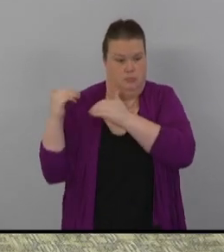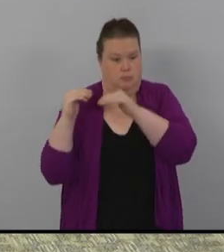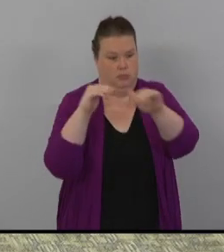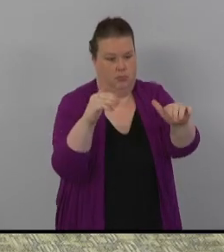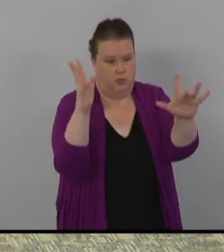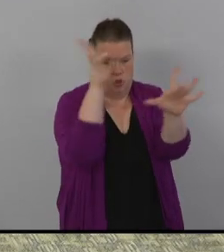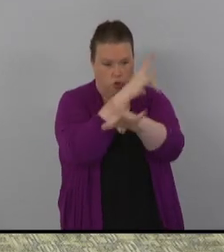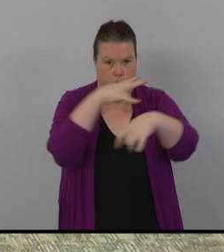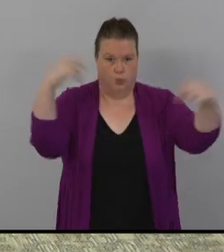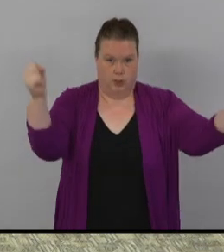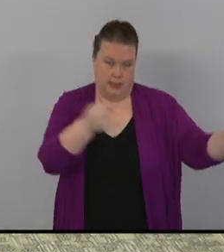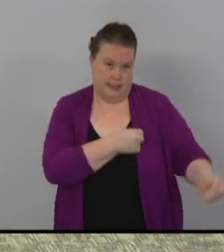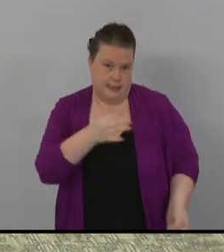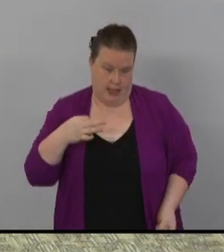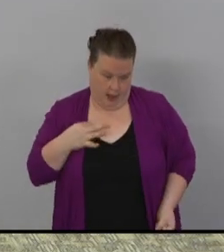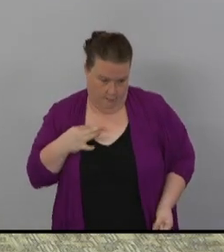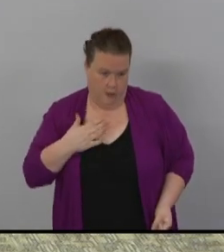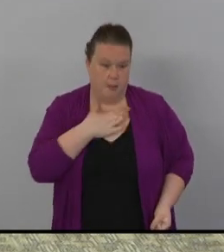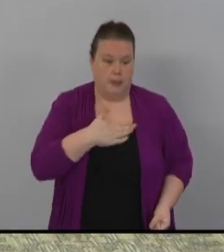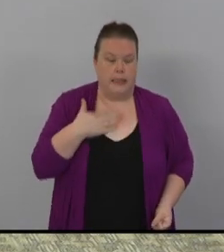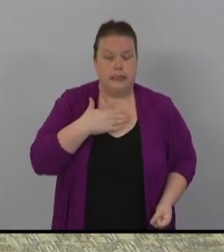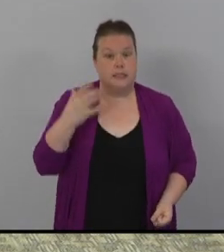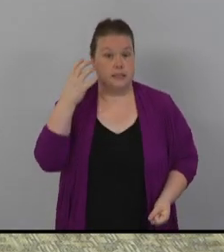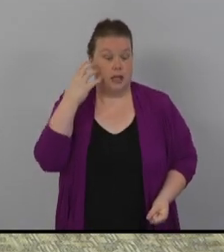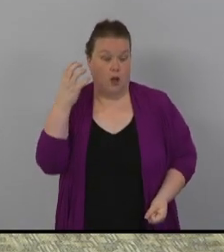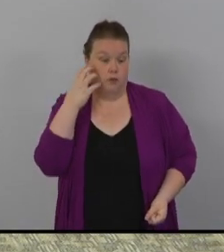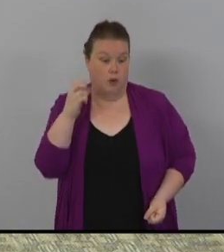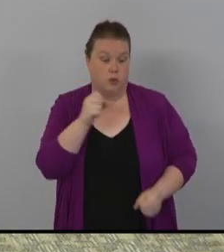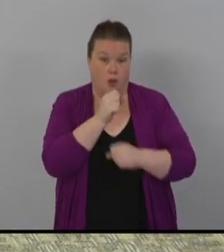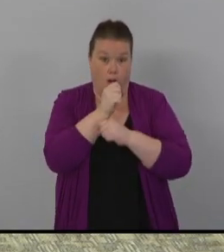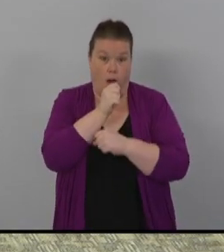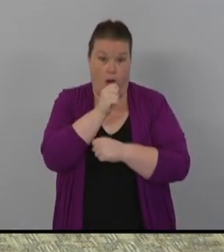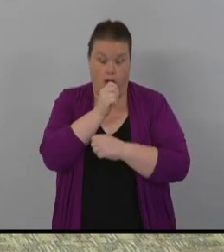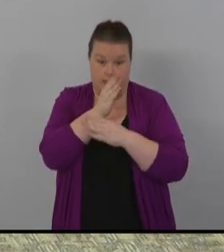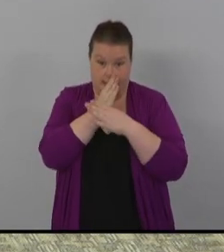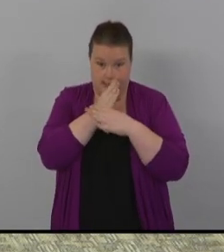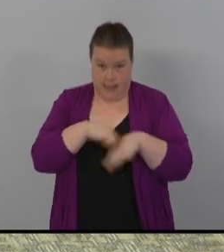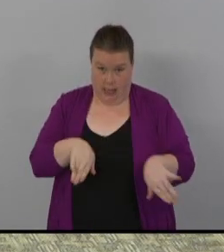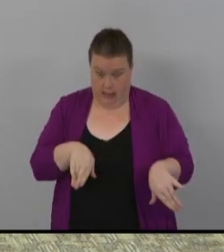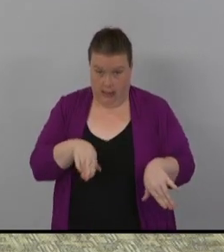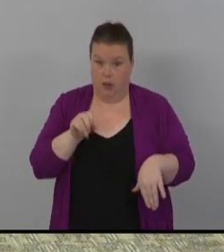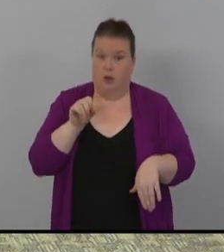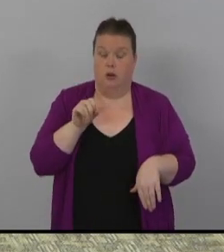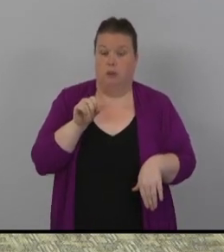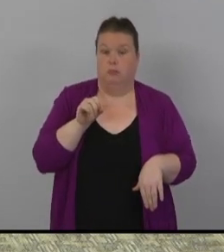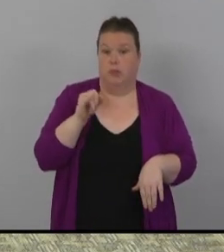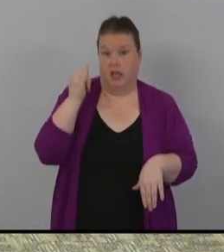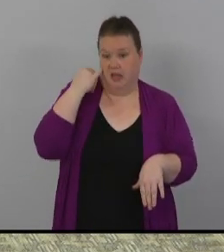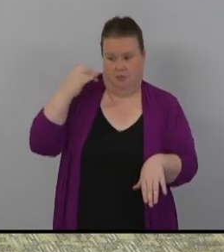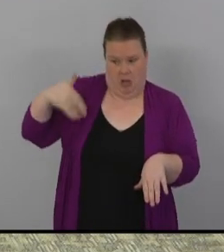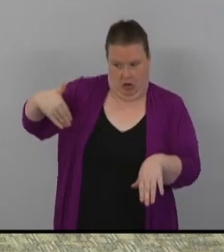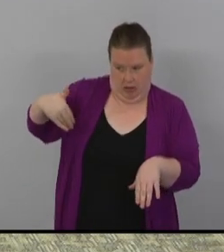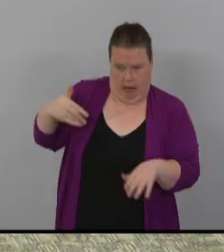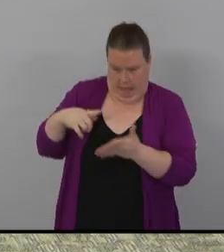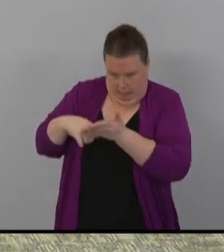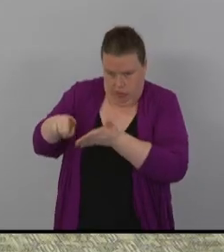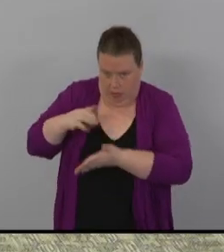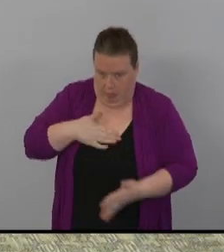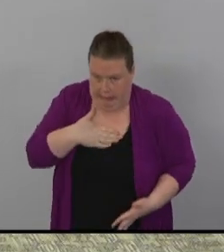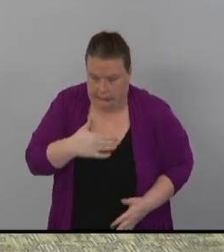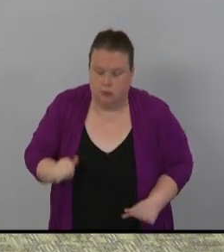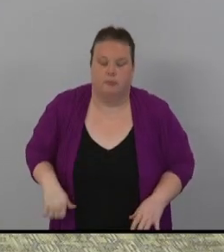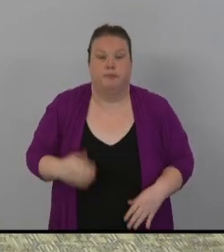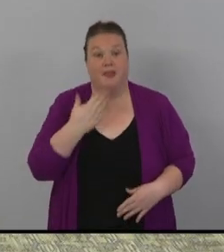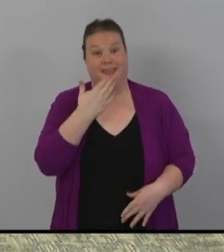staff. I ask that you turn your cell phones to silent alert if you have not already done so. We appreciate the time you have taken to